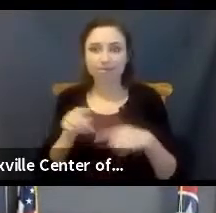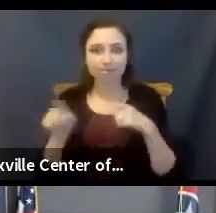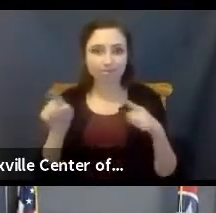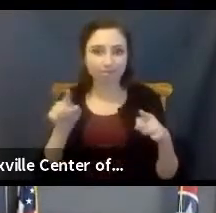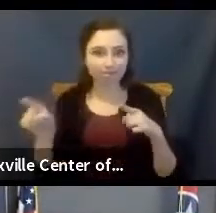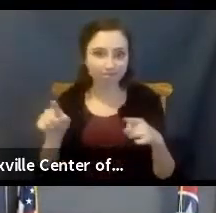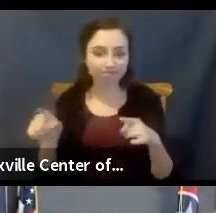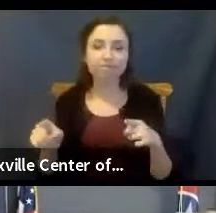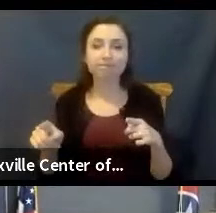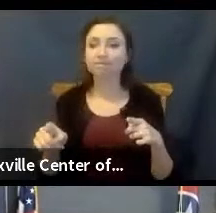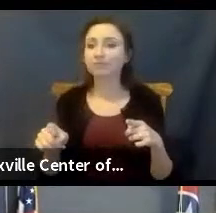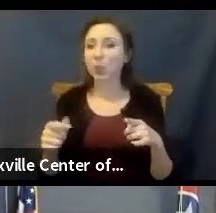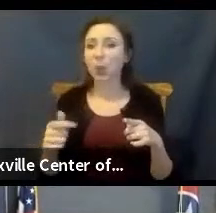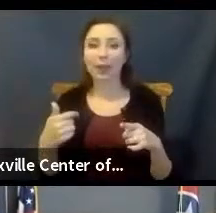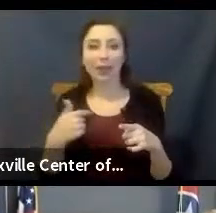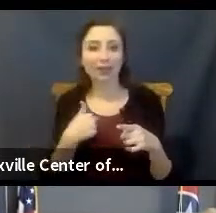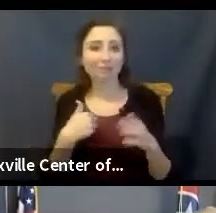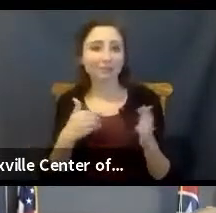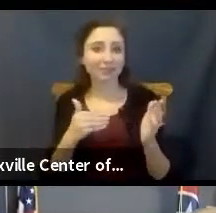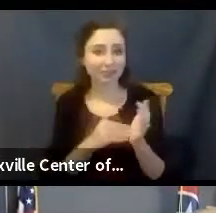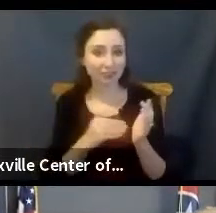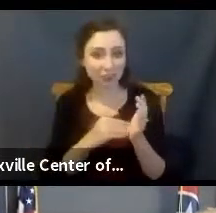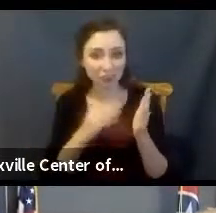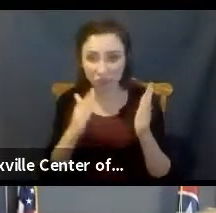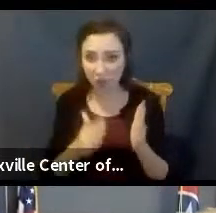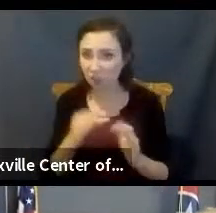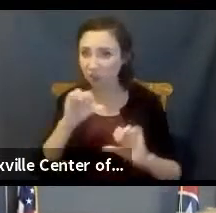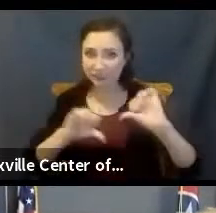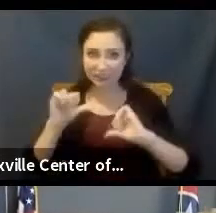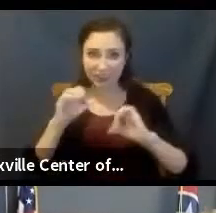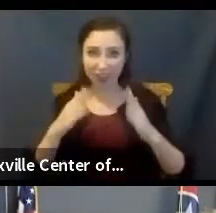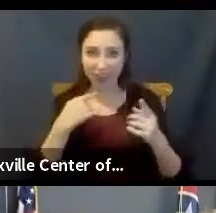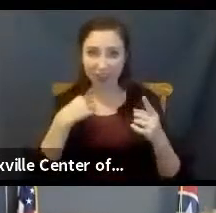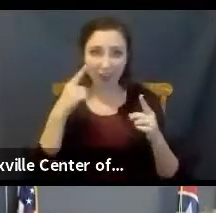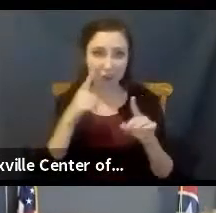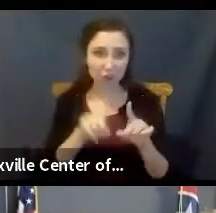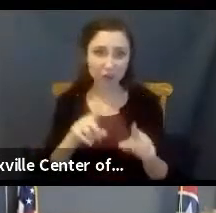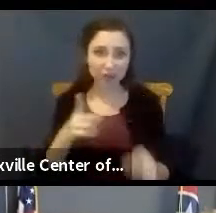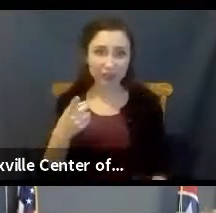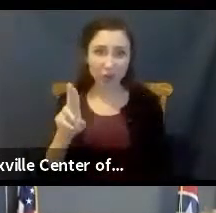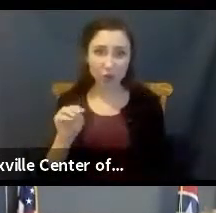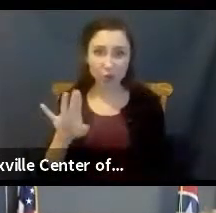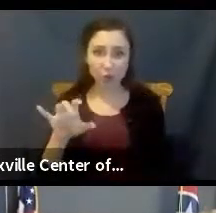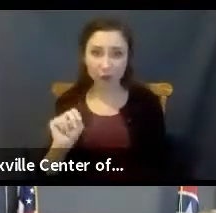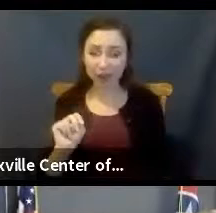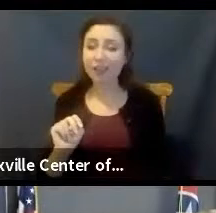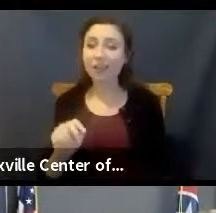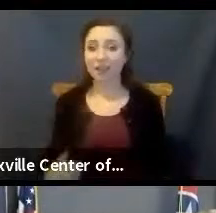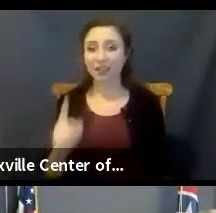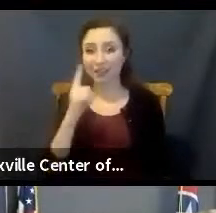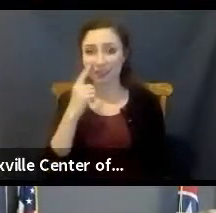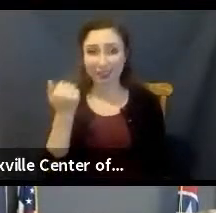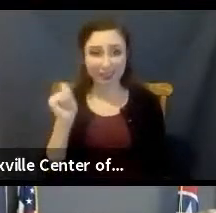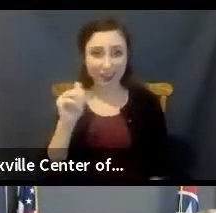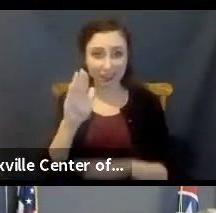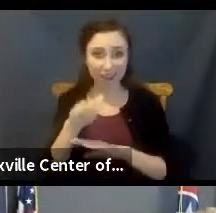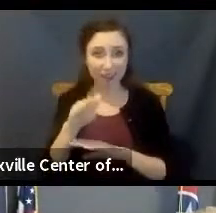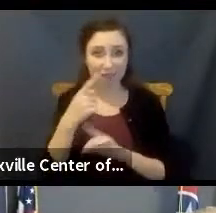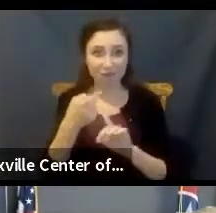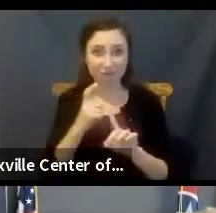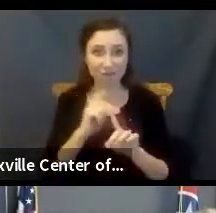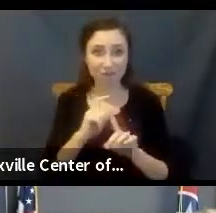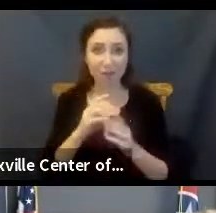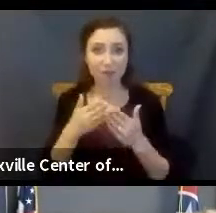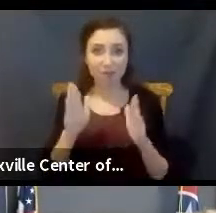as a scientist, you know, I agree with Dr. O'Brien as far as the 10 o'clock from a public